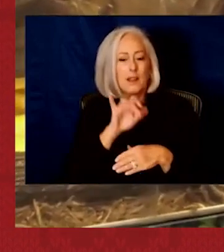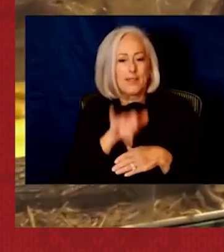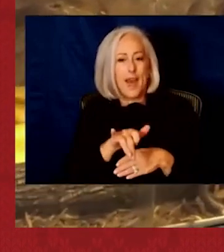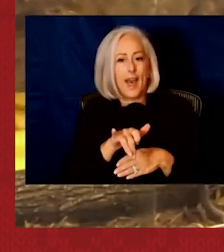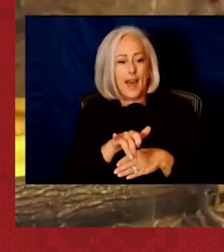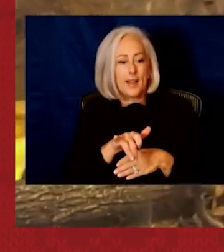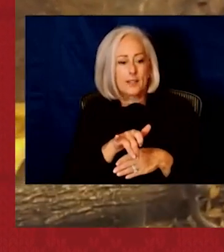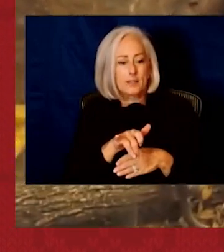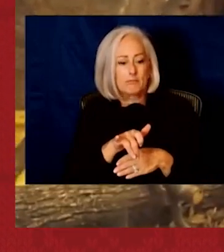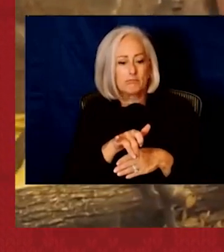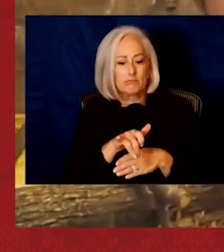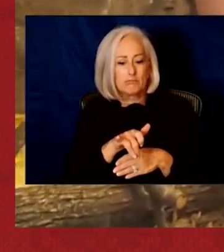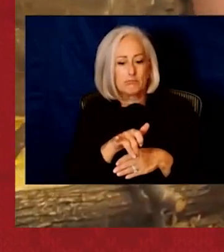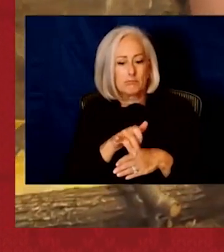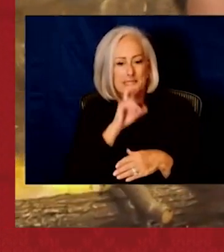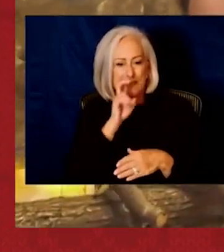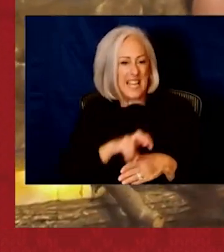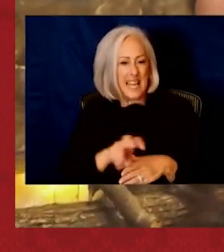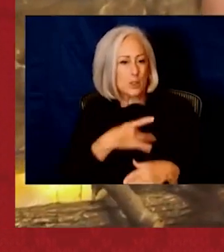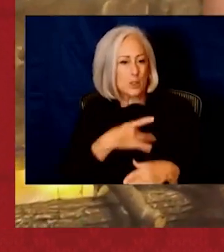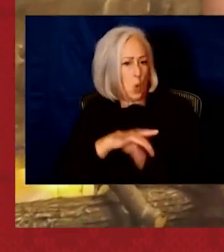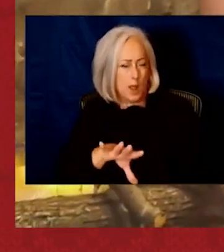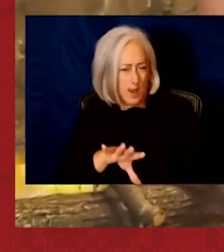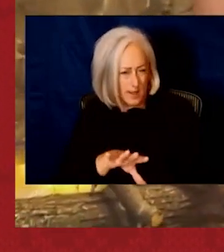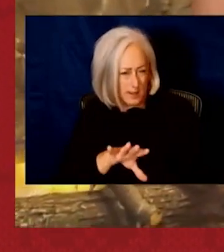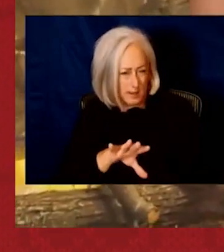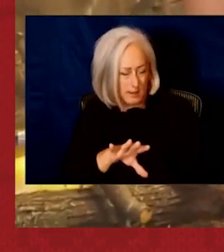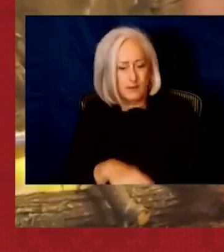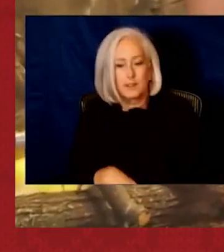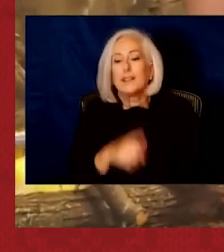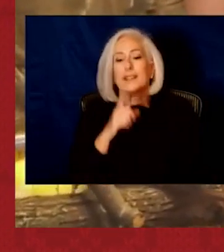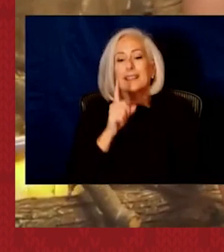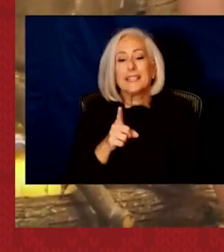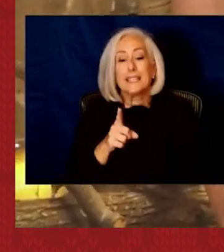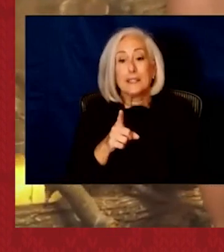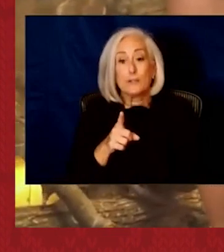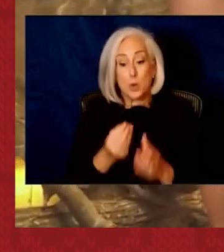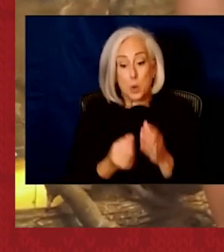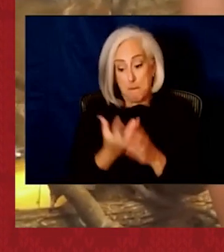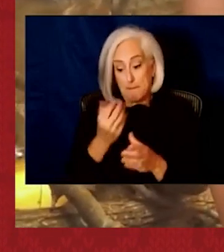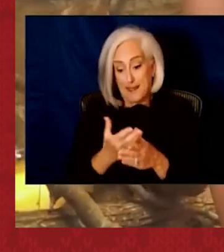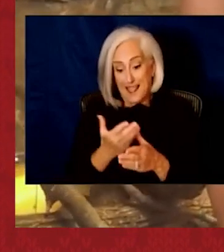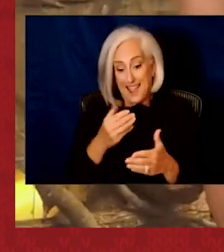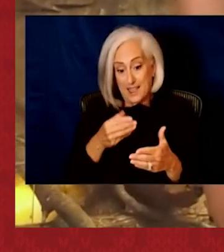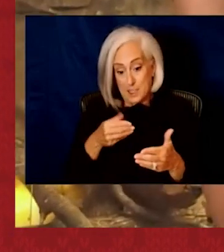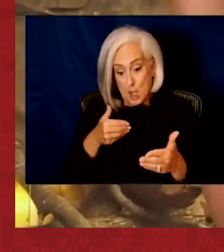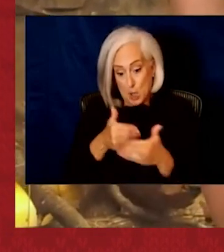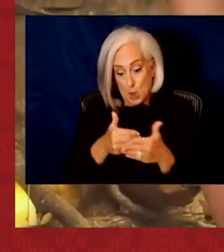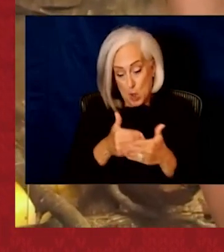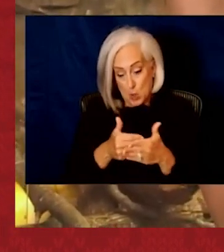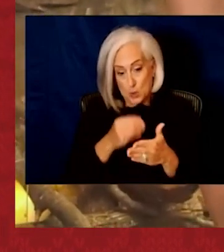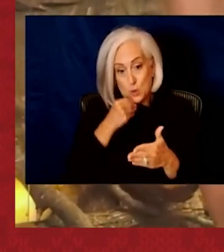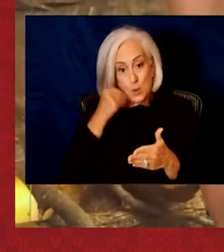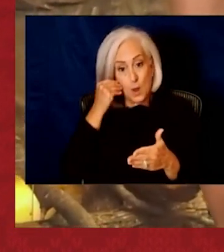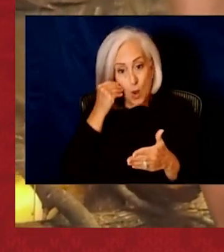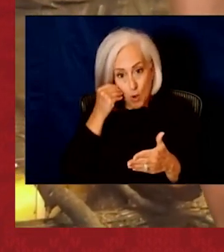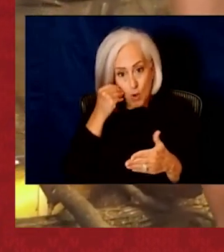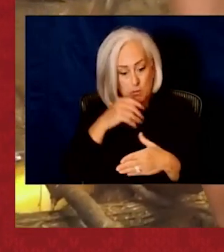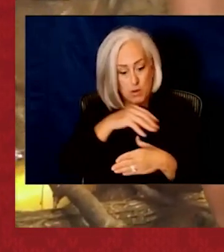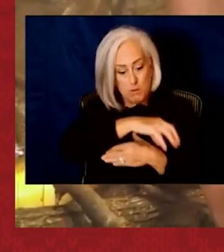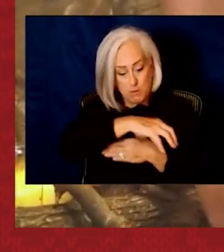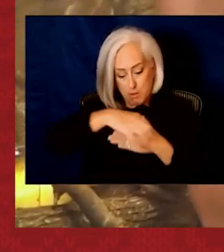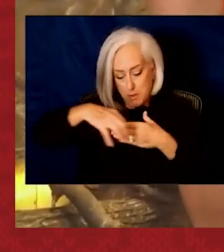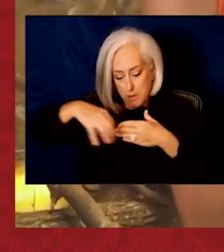not like. The problem with planting stuff around your house is you're allowing for more potential homes